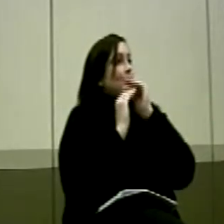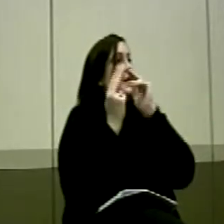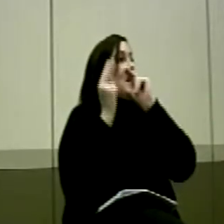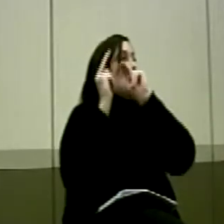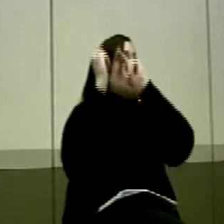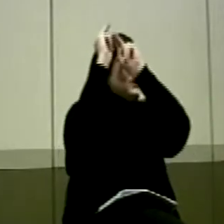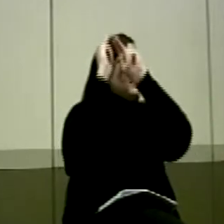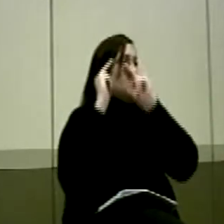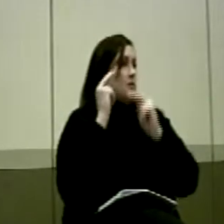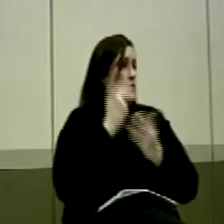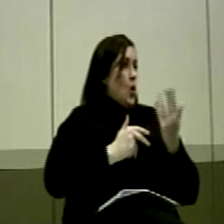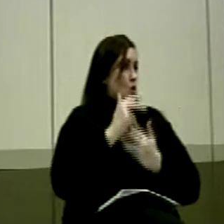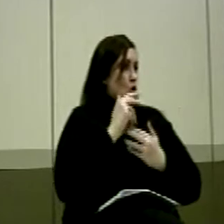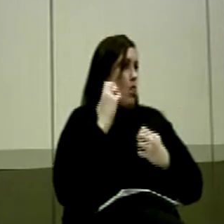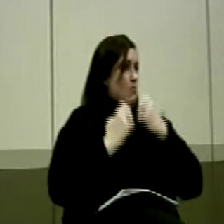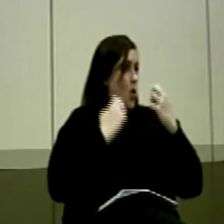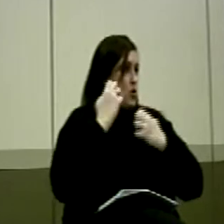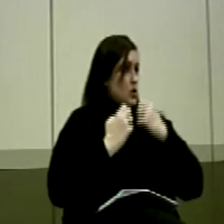mind, okay?